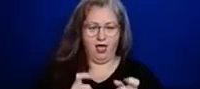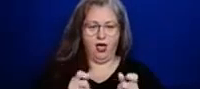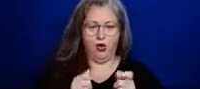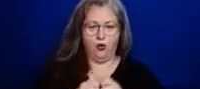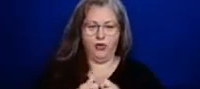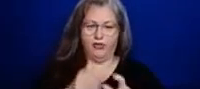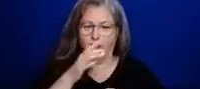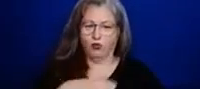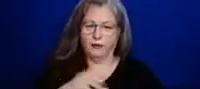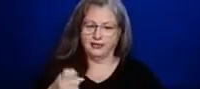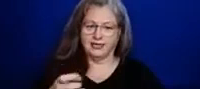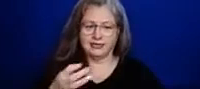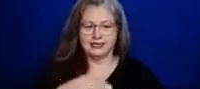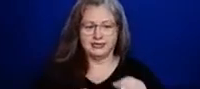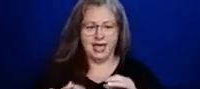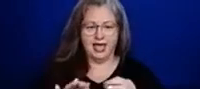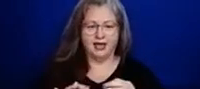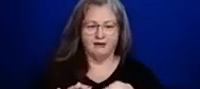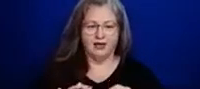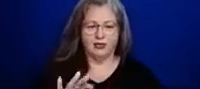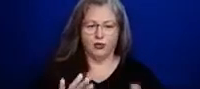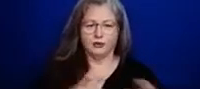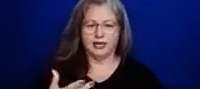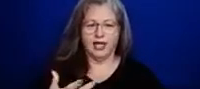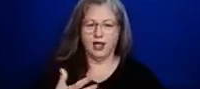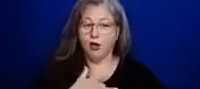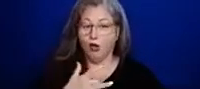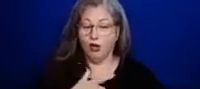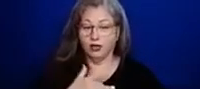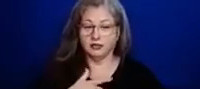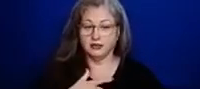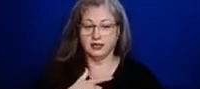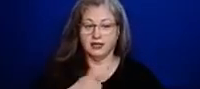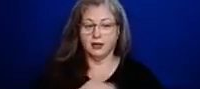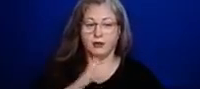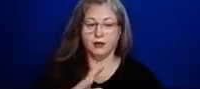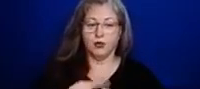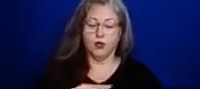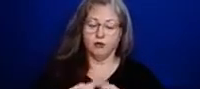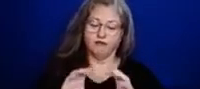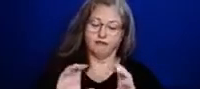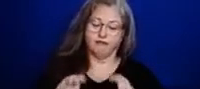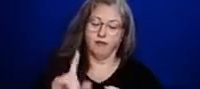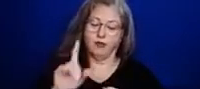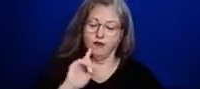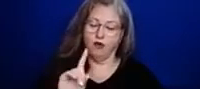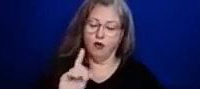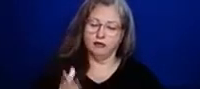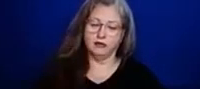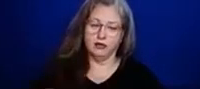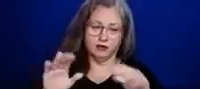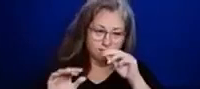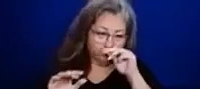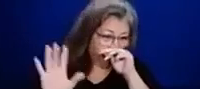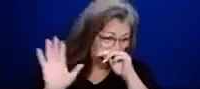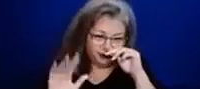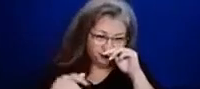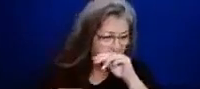woman rather than the dead hearts that were placed on Chuck Moll. So I always work with lots